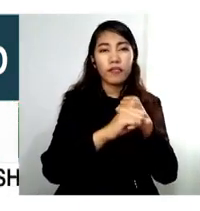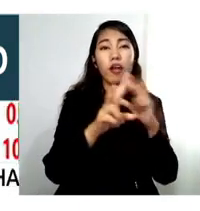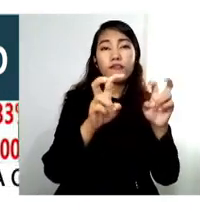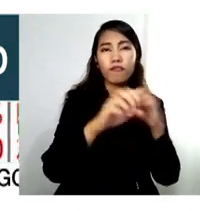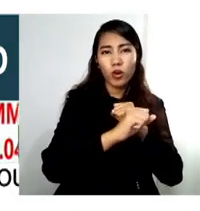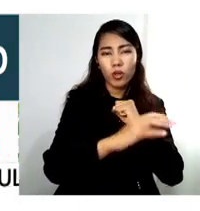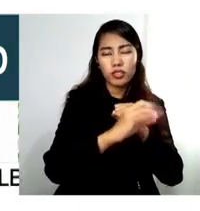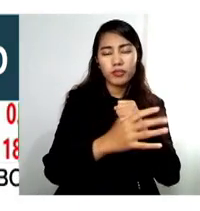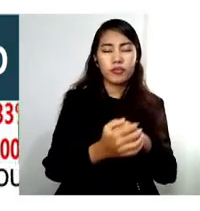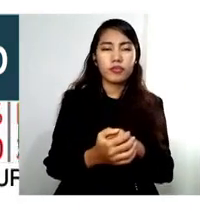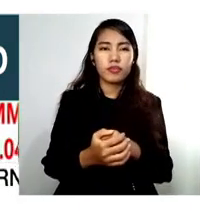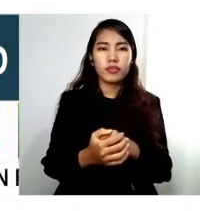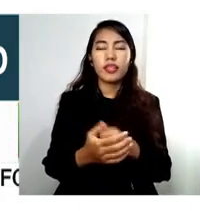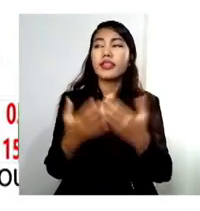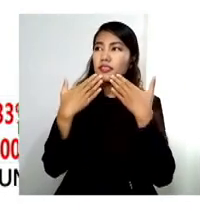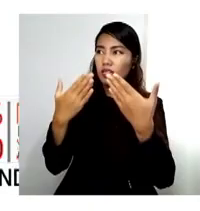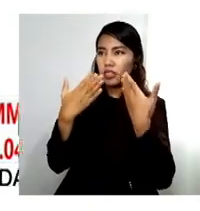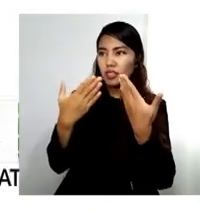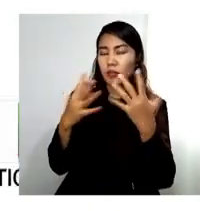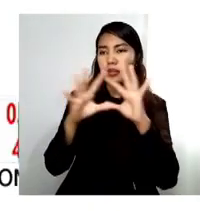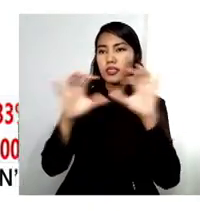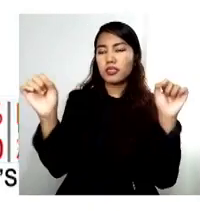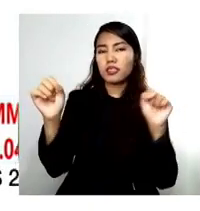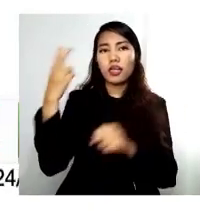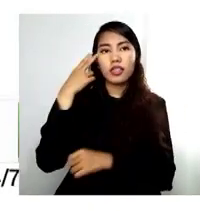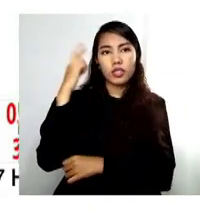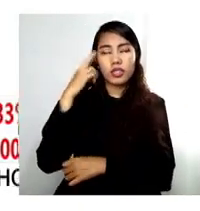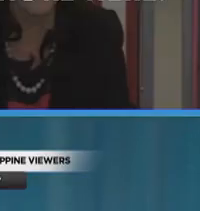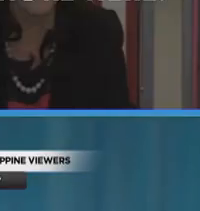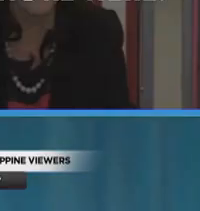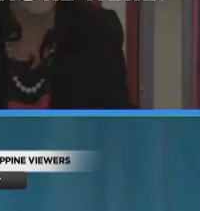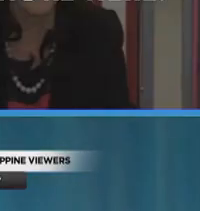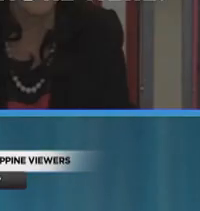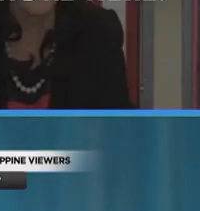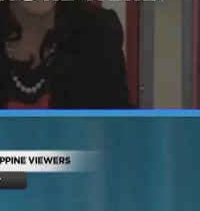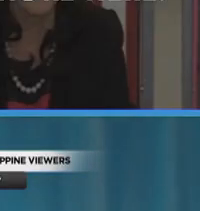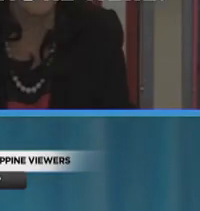spokesperson Harry Roque, thank you for your time. Thanks for joining us today. Thank you, Kamina, and good afternoon.